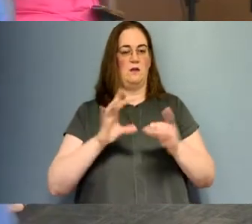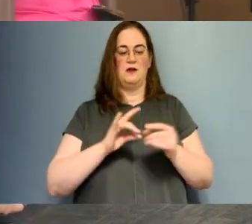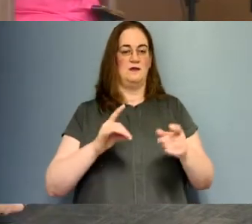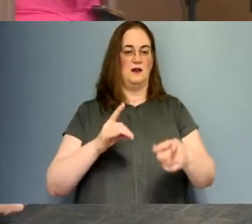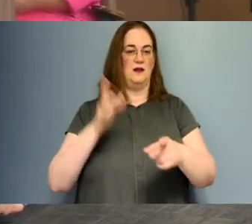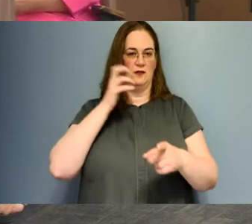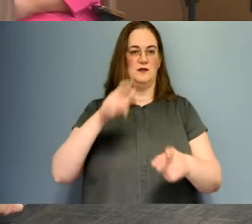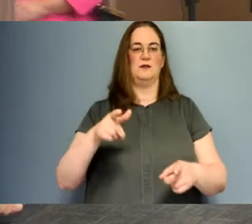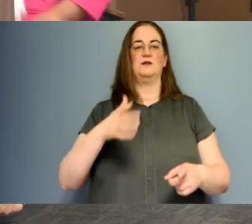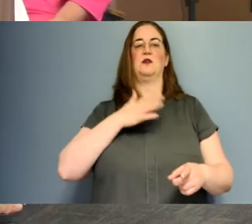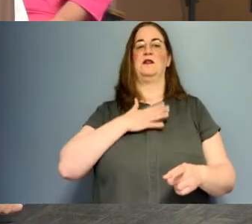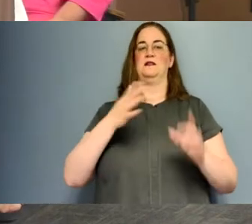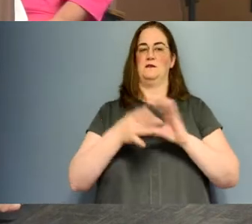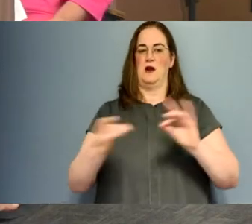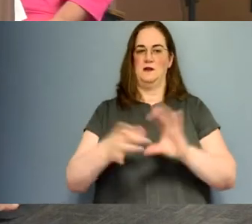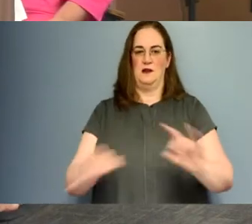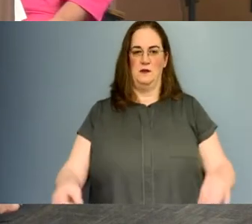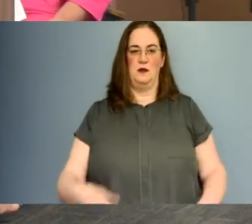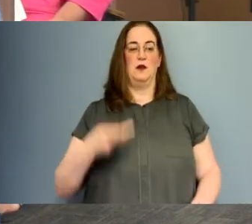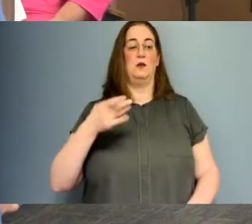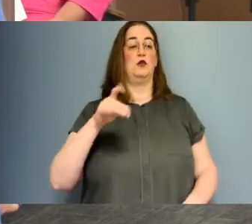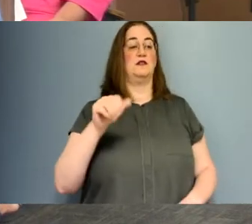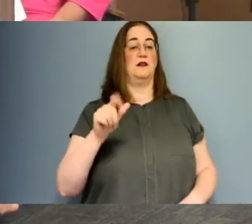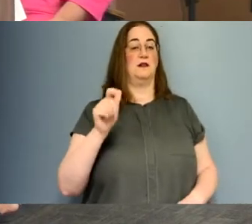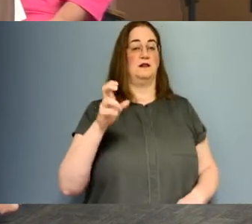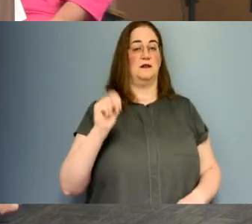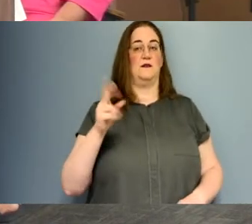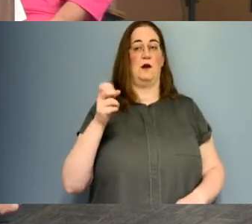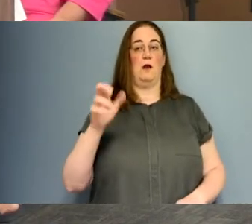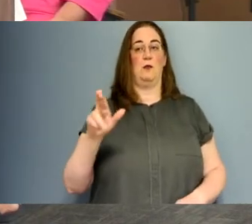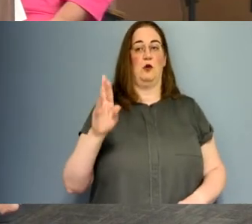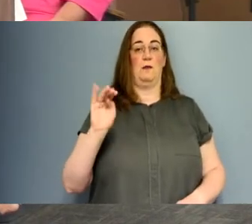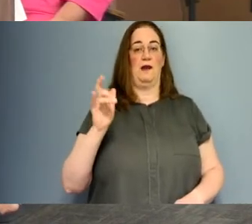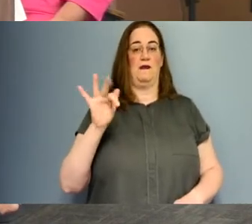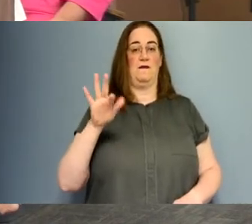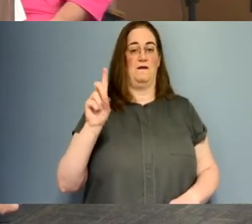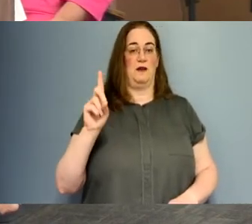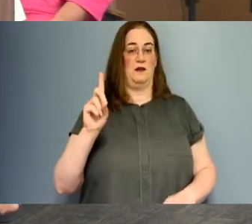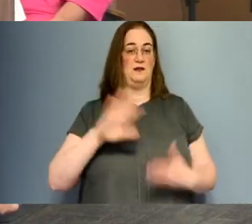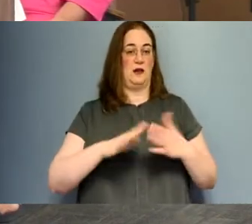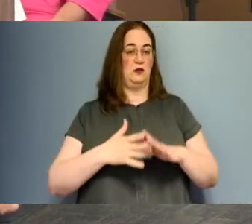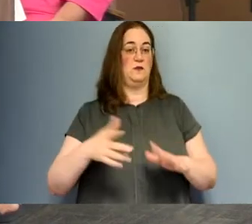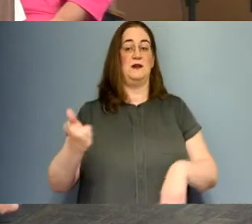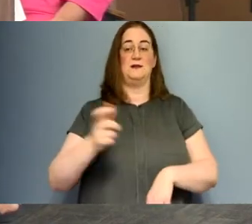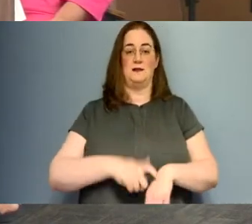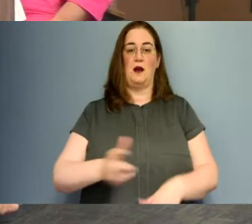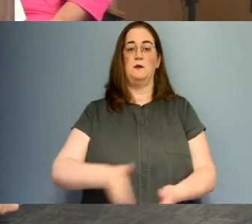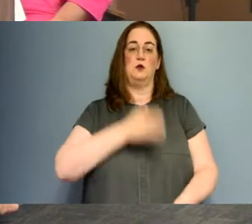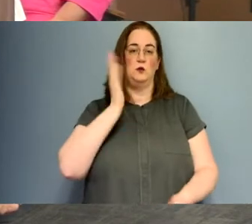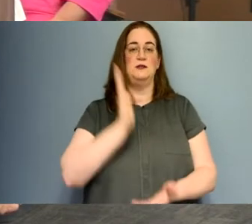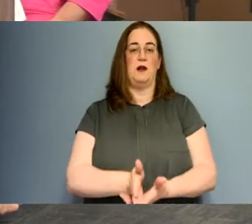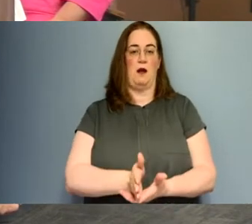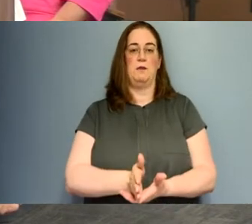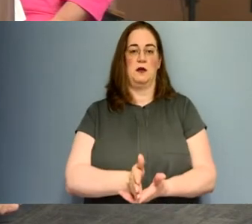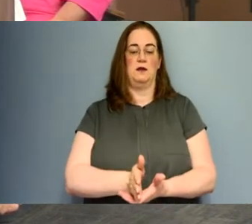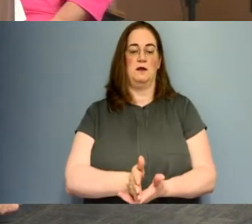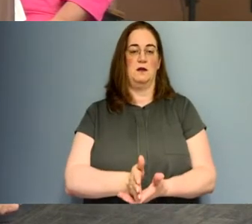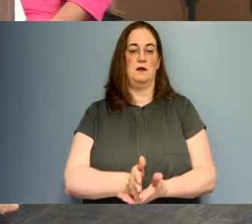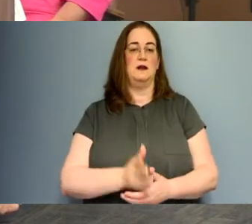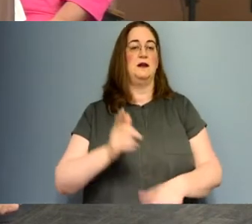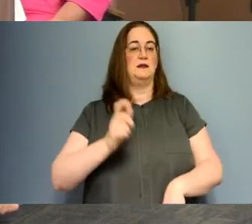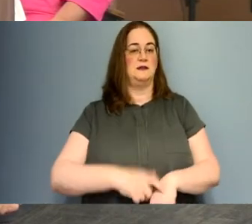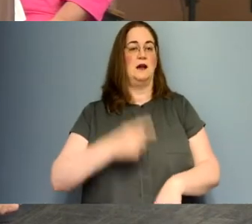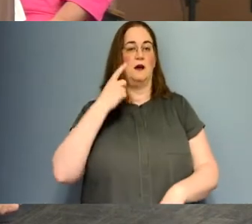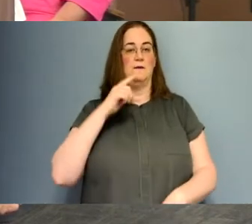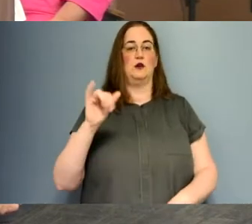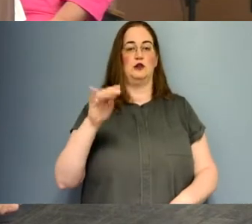so. This is my statement. I'm Priscilla Linden from Upper Makefield Township. It is time to stop. It is time for